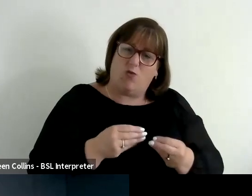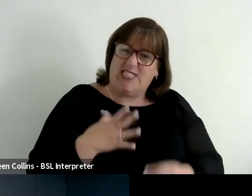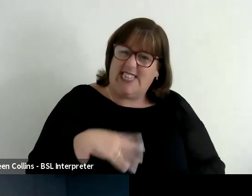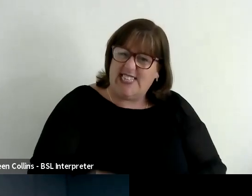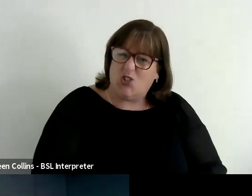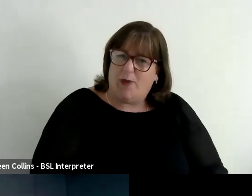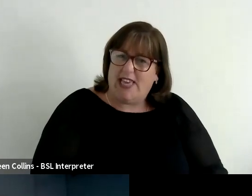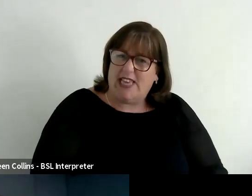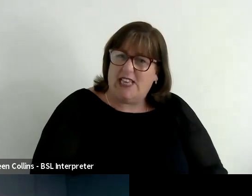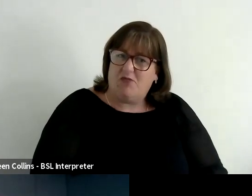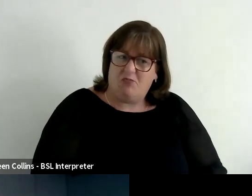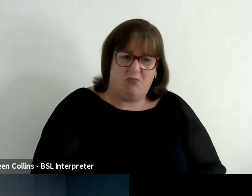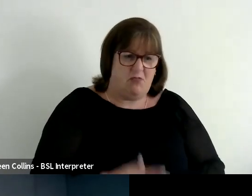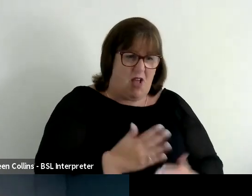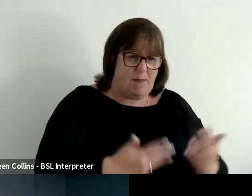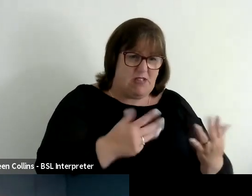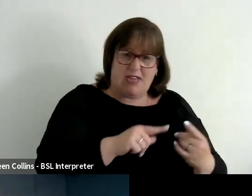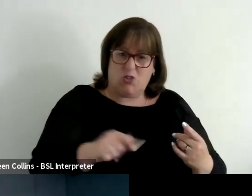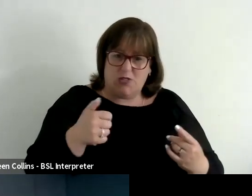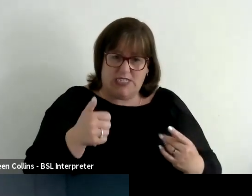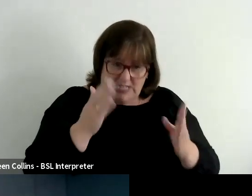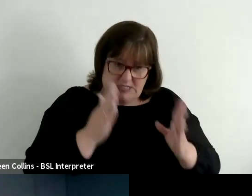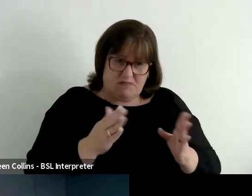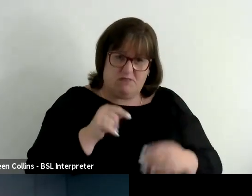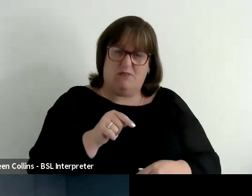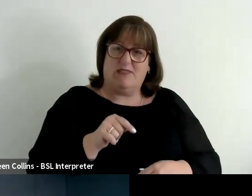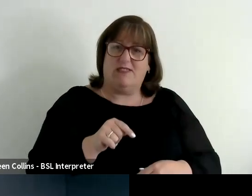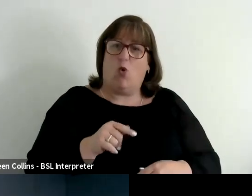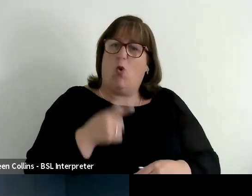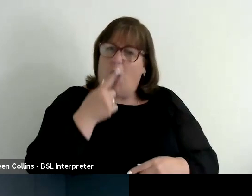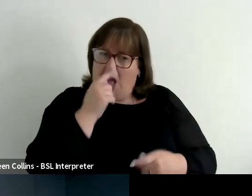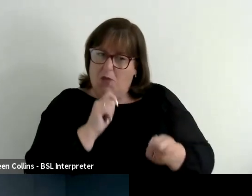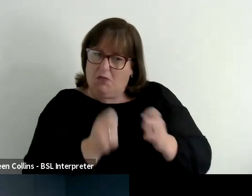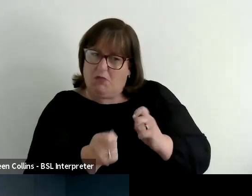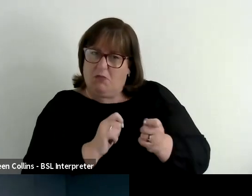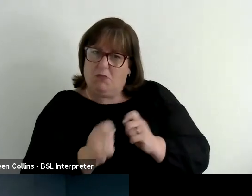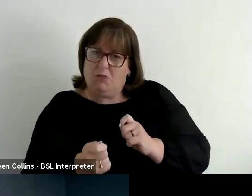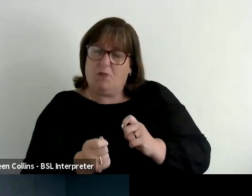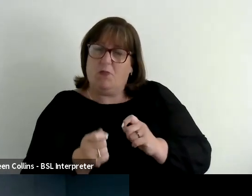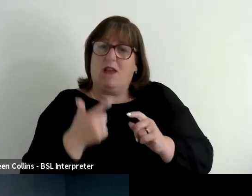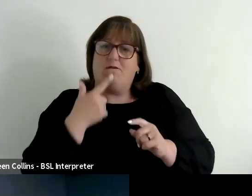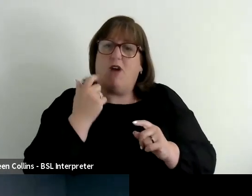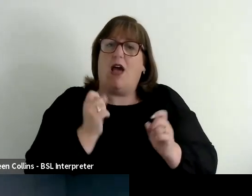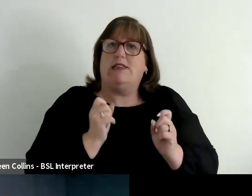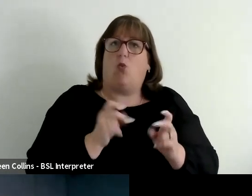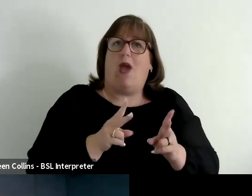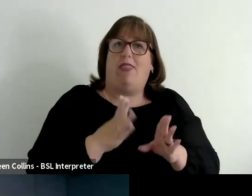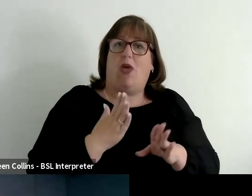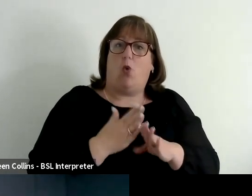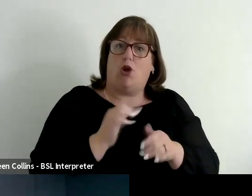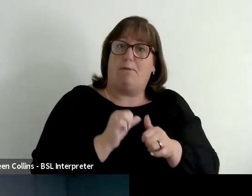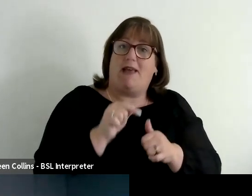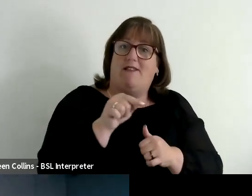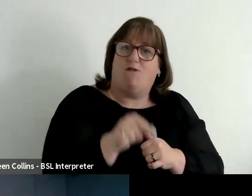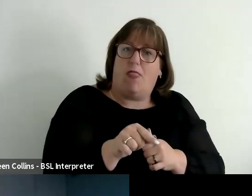term aspiration is to allow people to find a way that works I guess, best for them, as long as it meets the